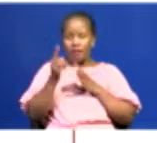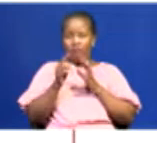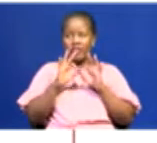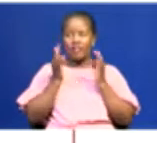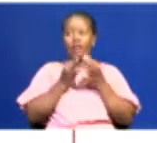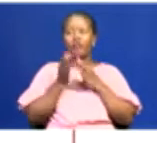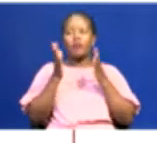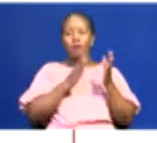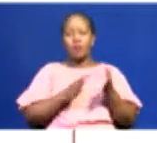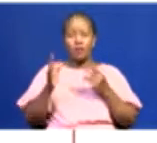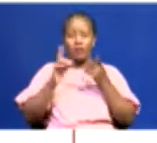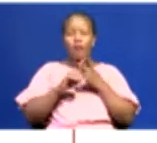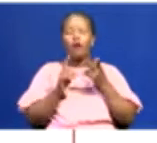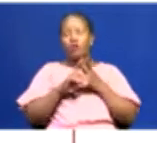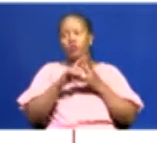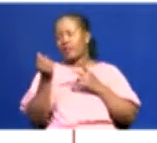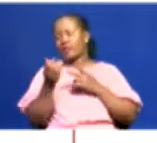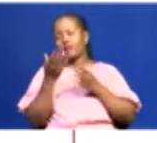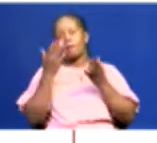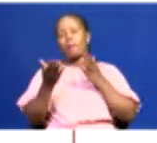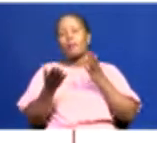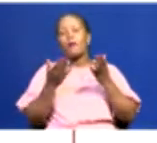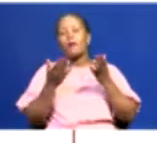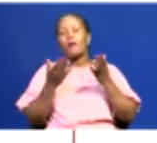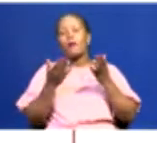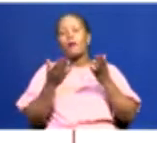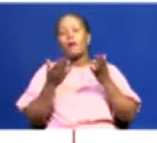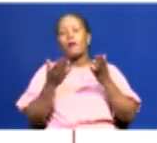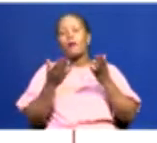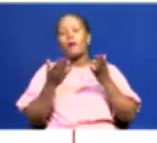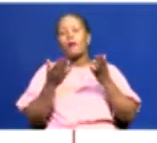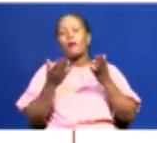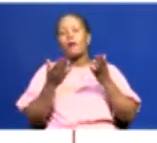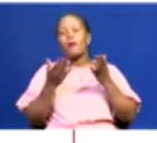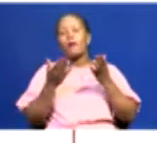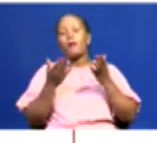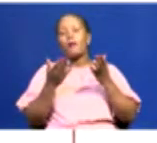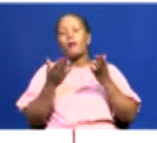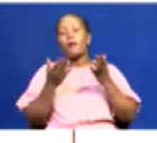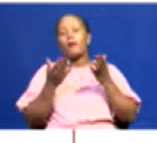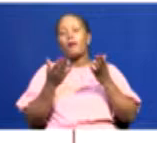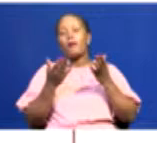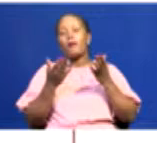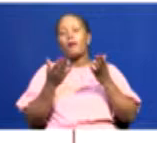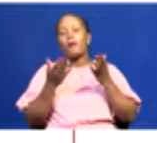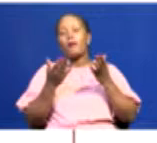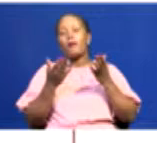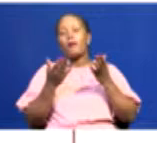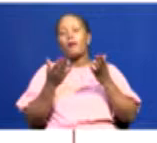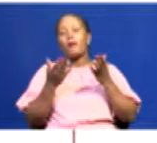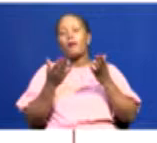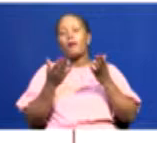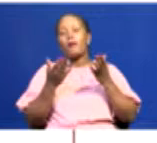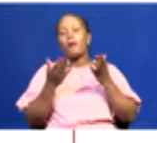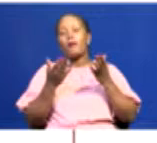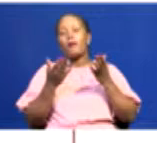be as a backup method. In case you've undergone vasectomy, you can use it as a backup method for a particular duration, like usually 30 days. But